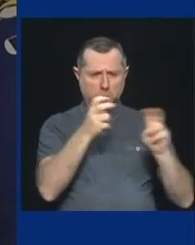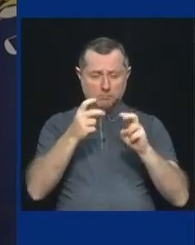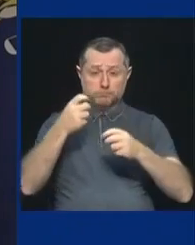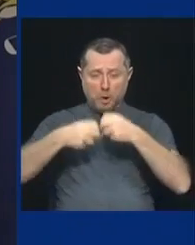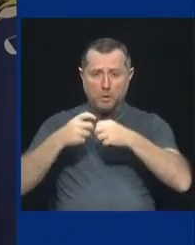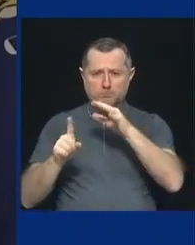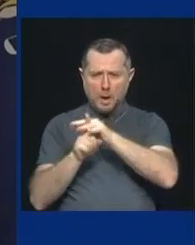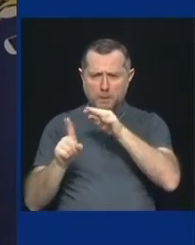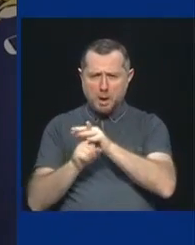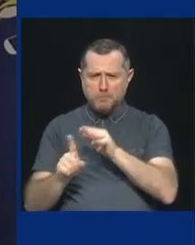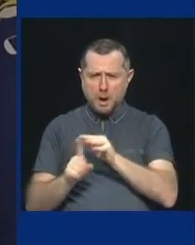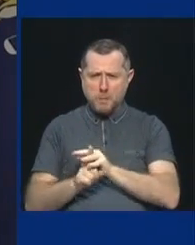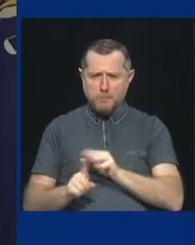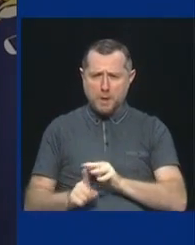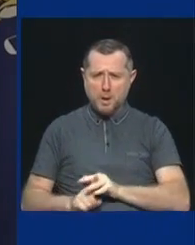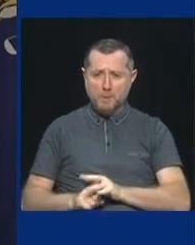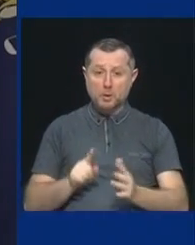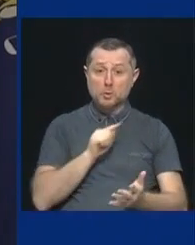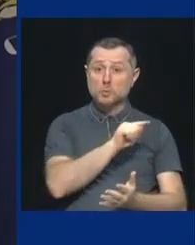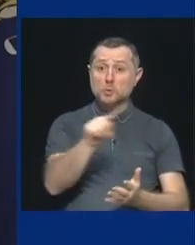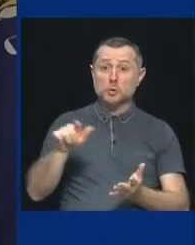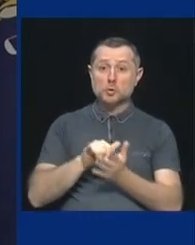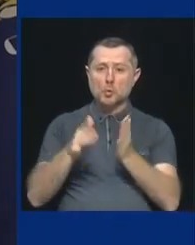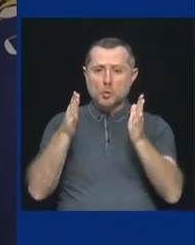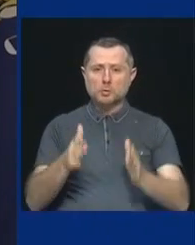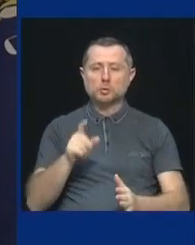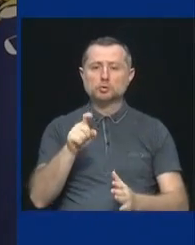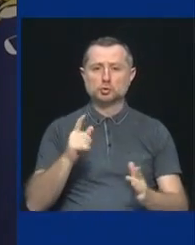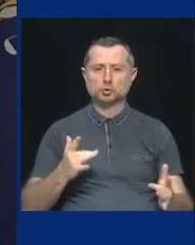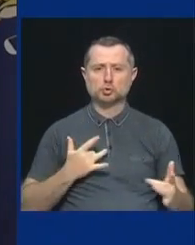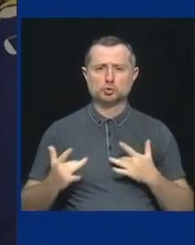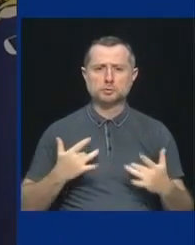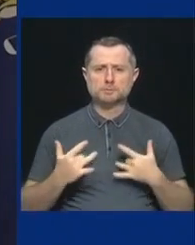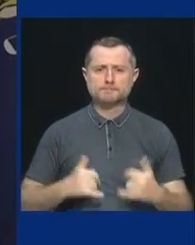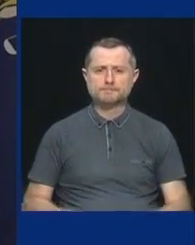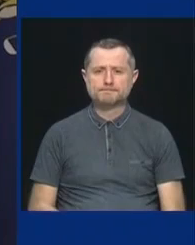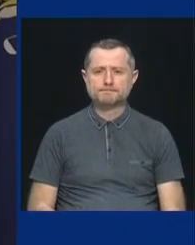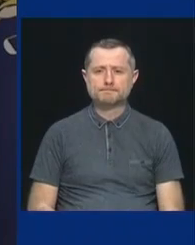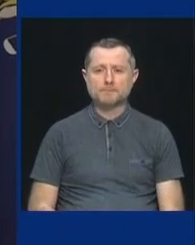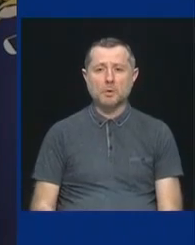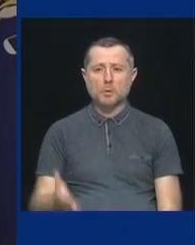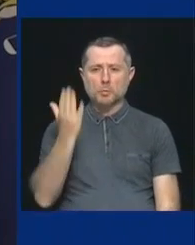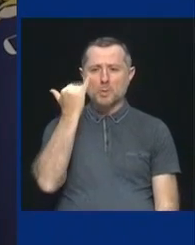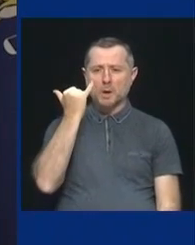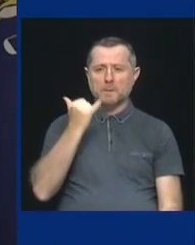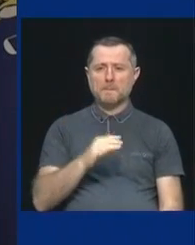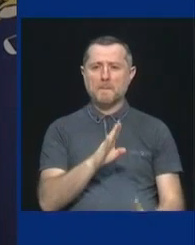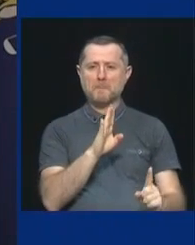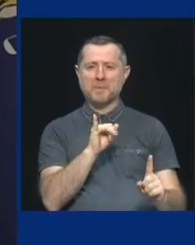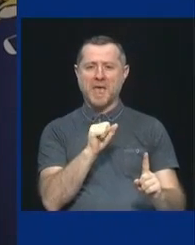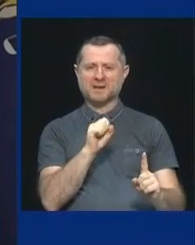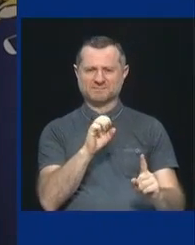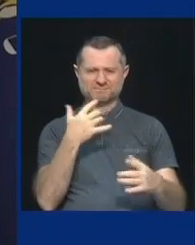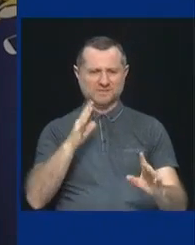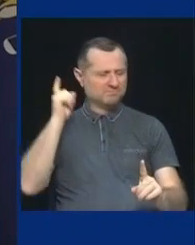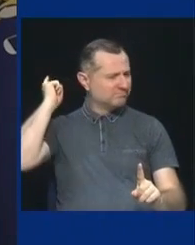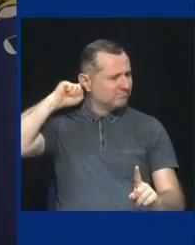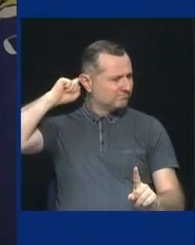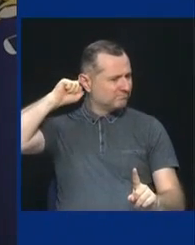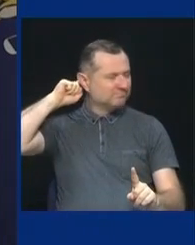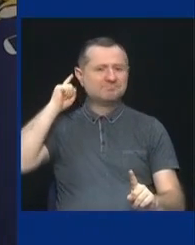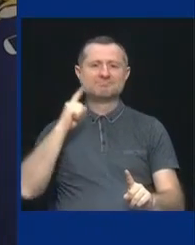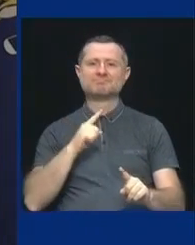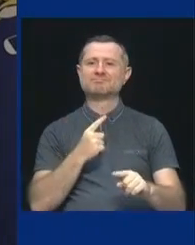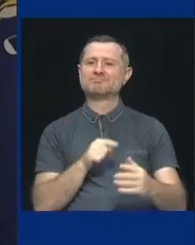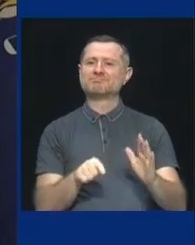this is what I do, as facetious as it sounds, and he's saying, I touch men and I touch women, gay, straight, black, white, tall,